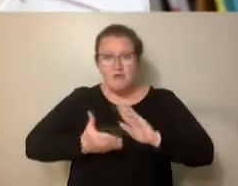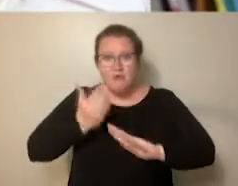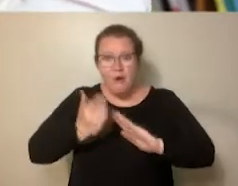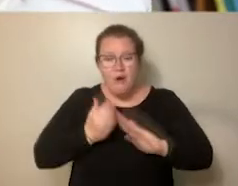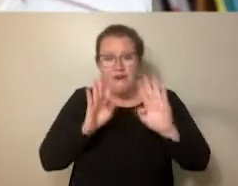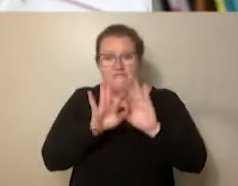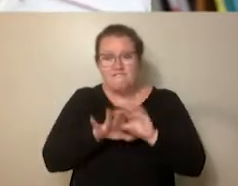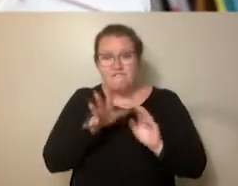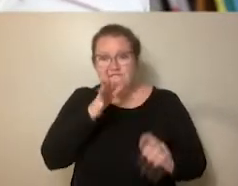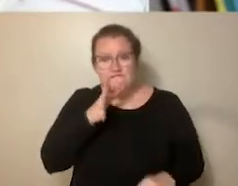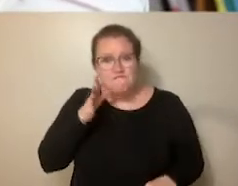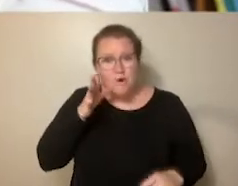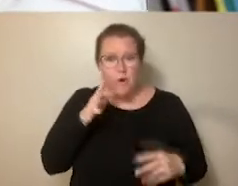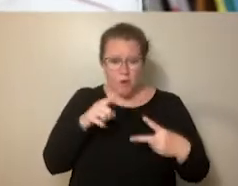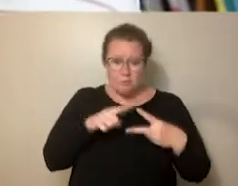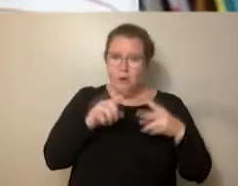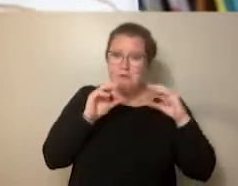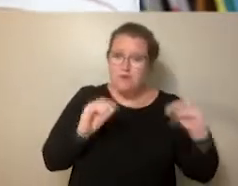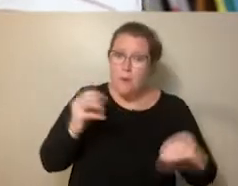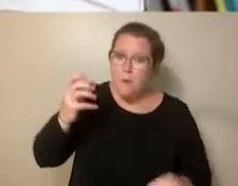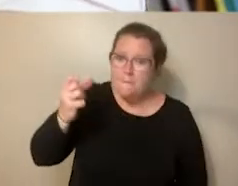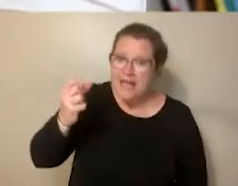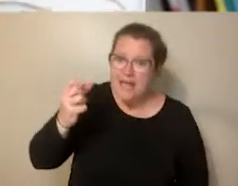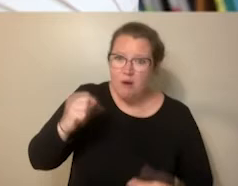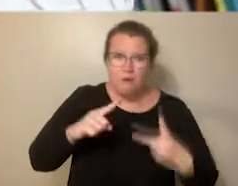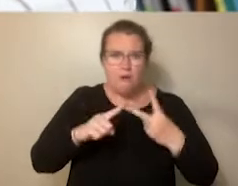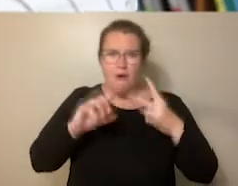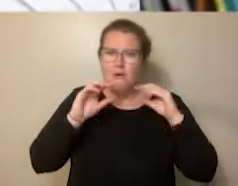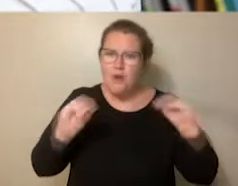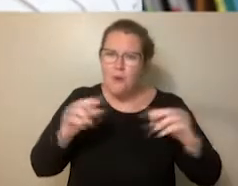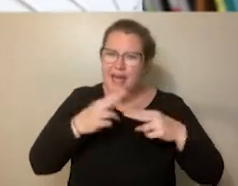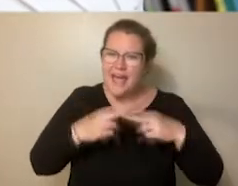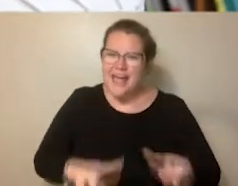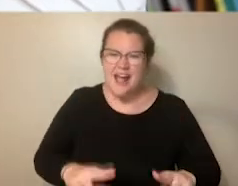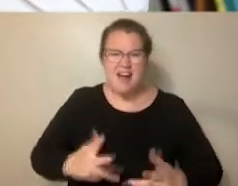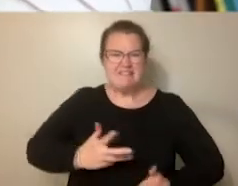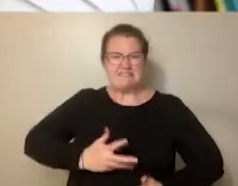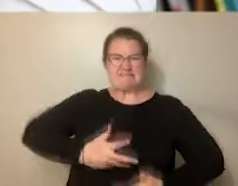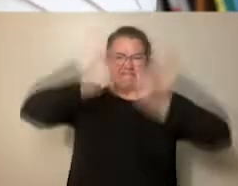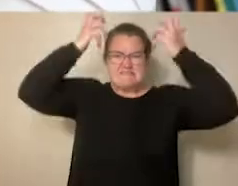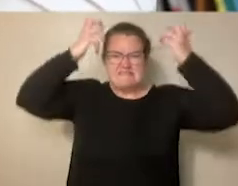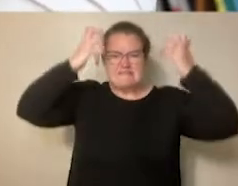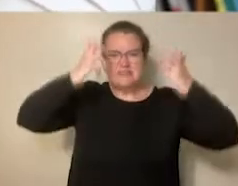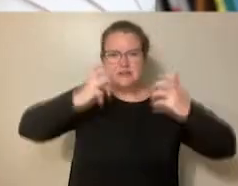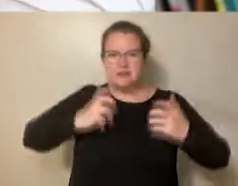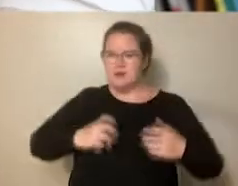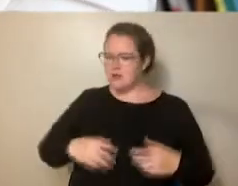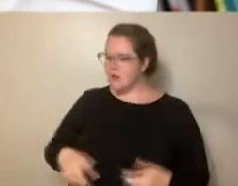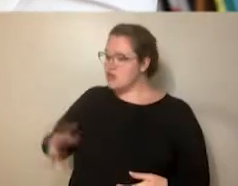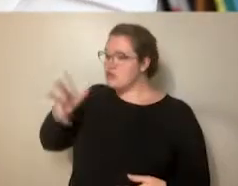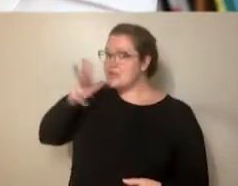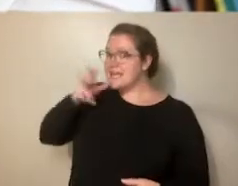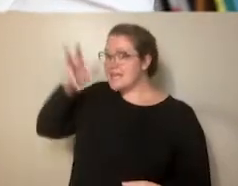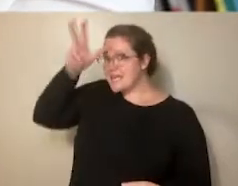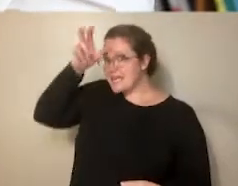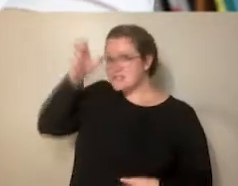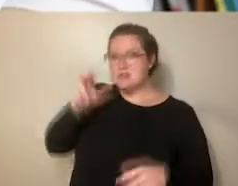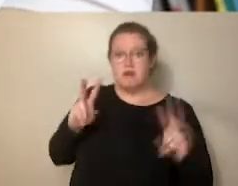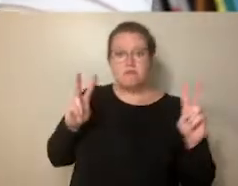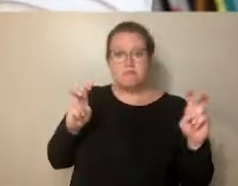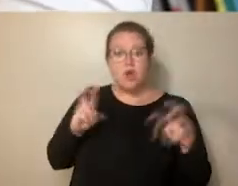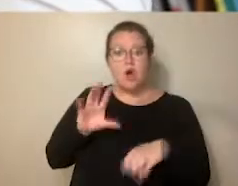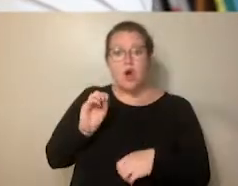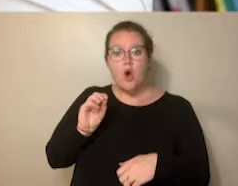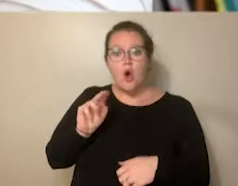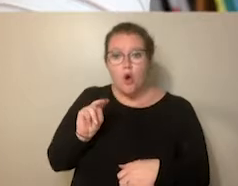no eggs? Farmer Brown was furious. So it said the hens were on strike. That means that they weren't going to